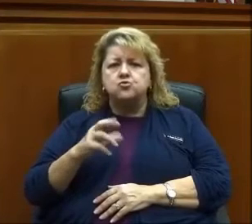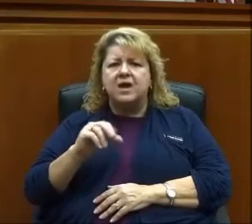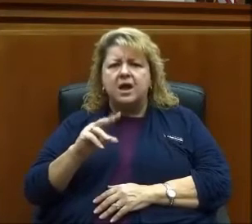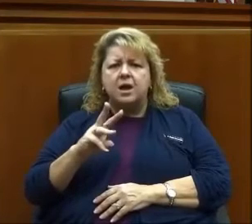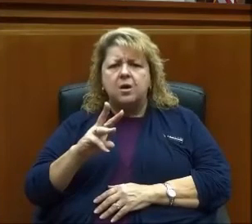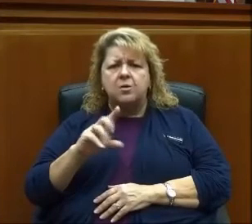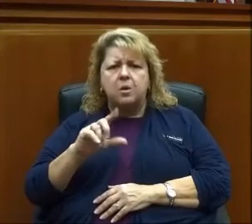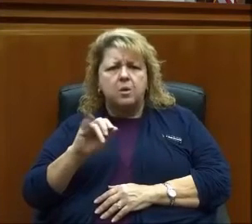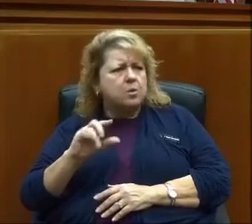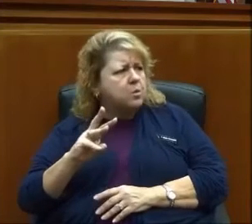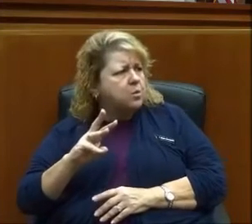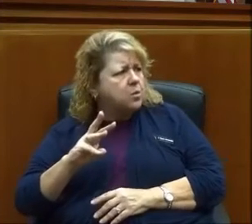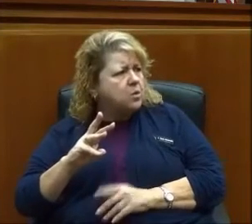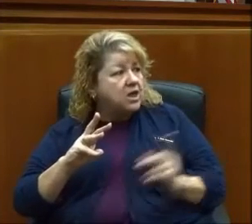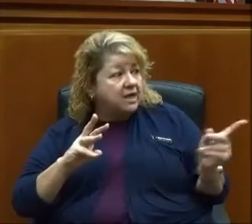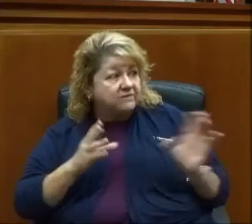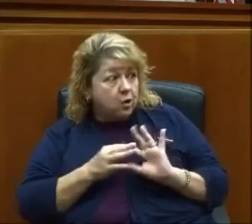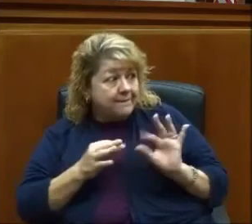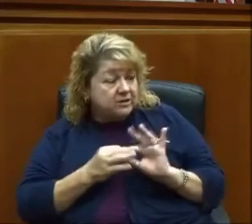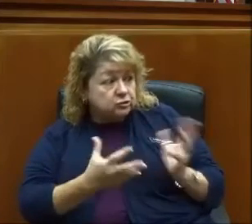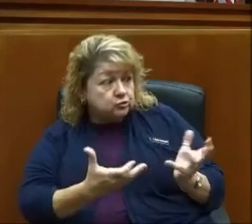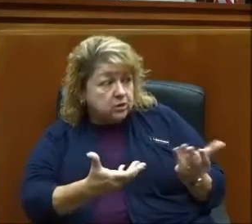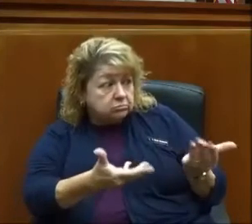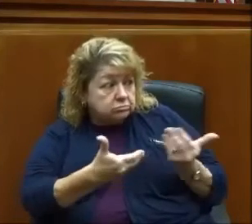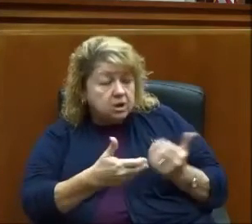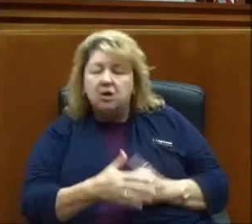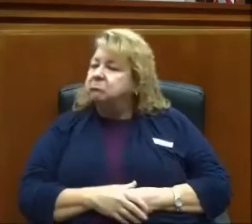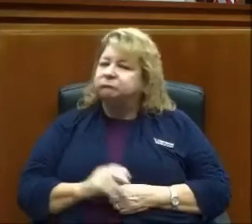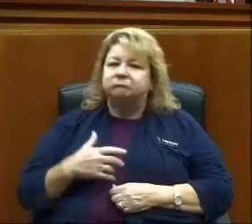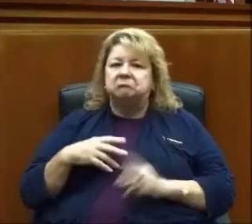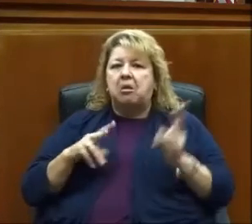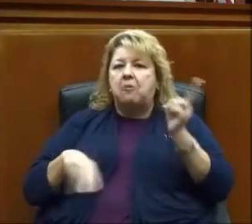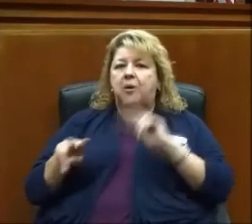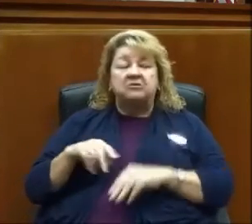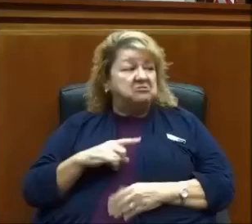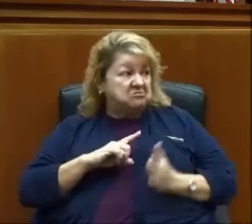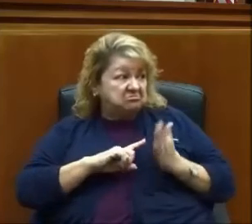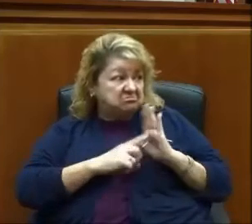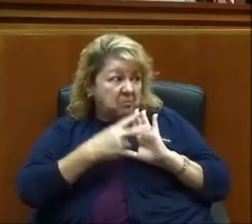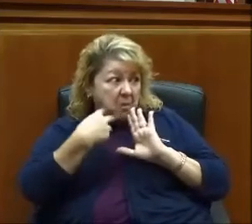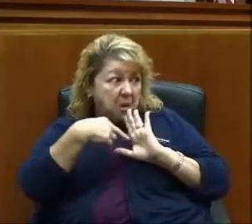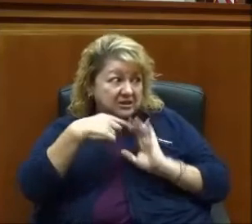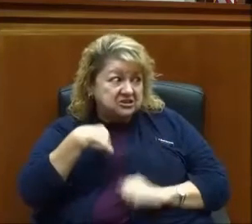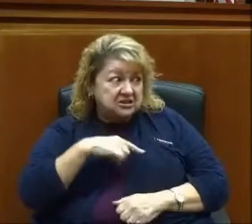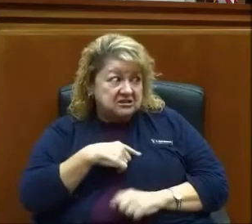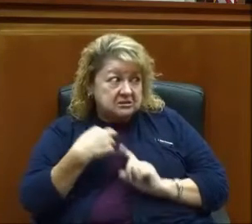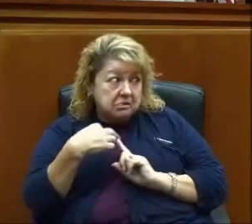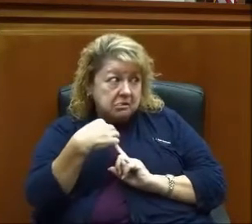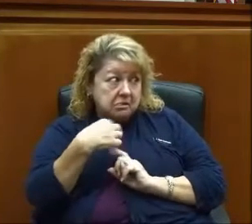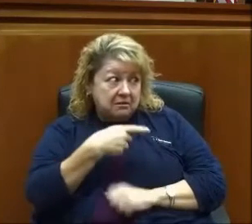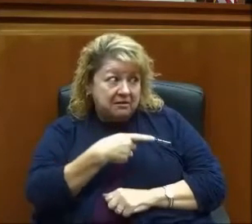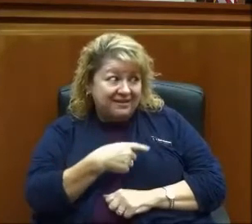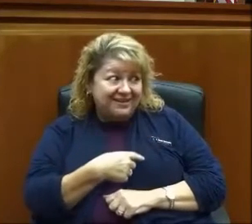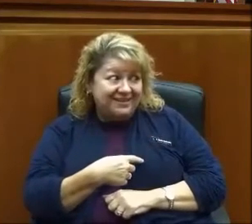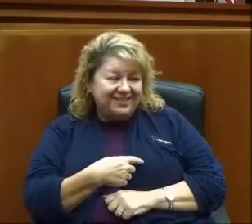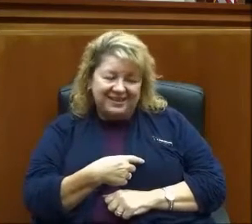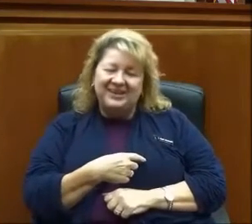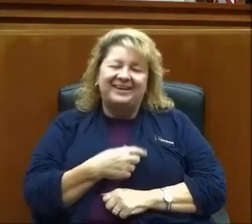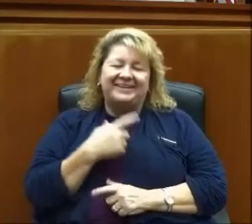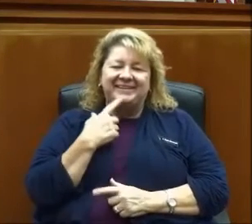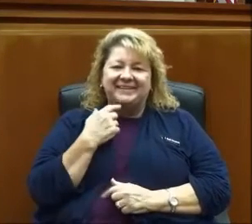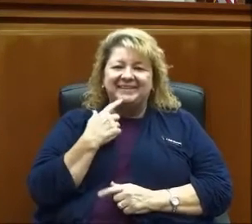with us this morning, or are you just here to observe? Okay, checking up on us, be on our toes. Okay, next